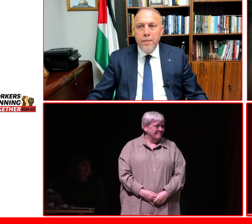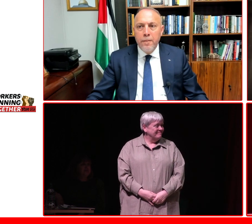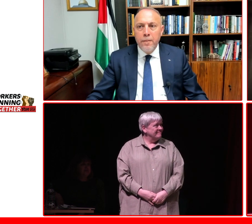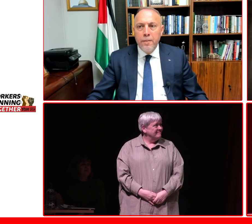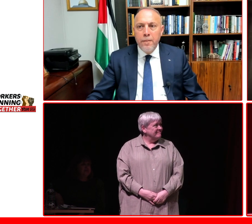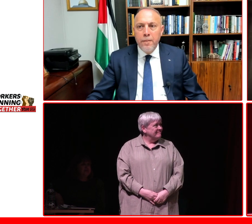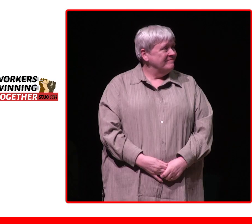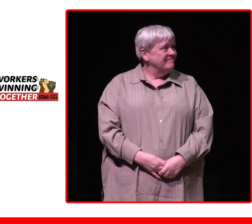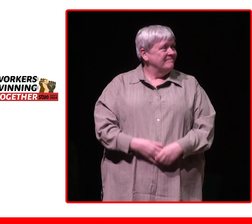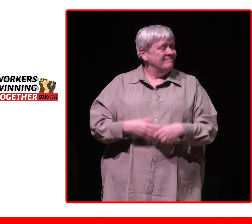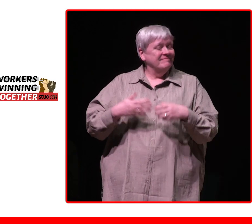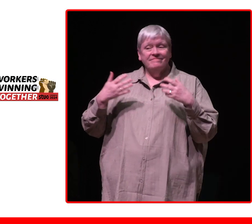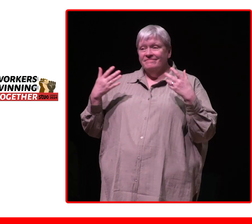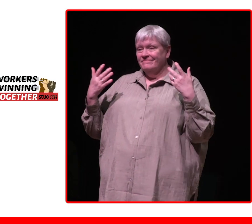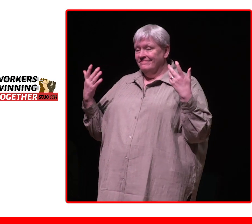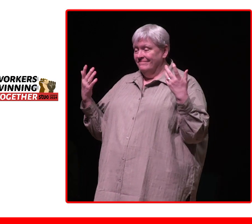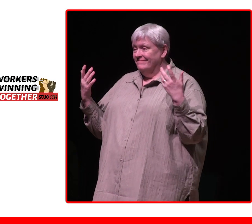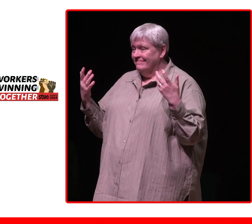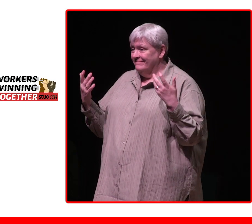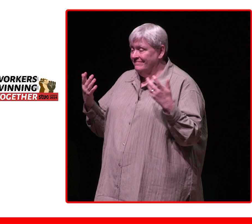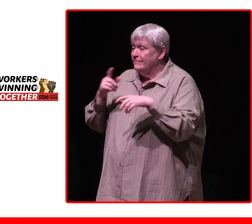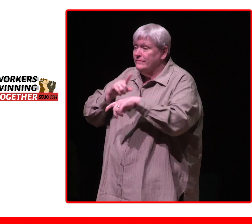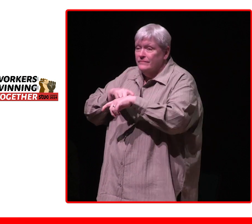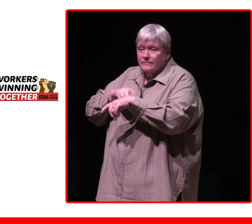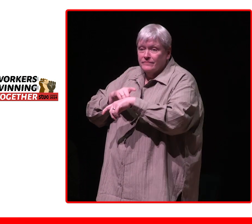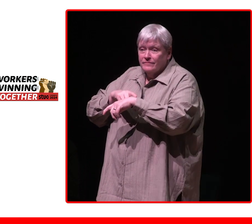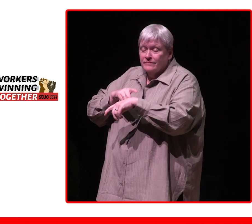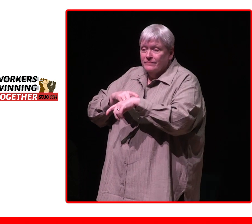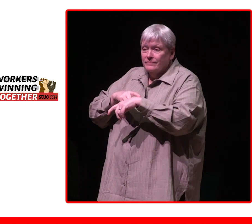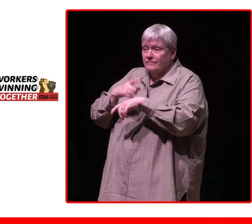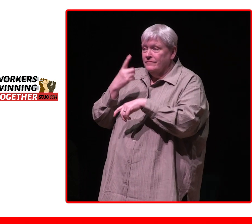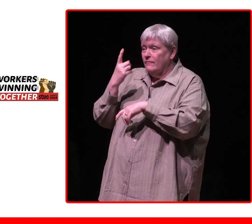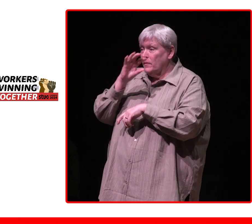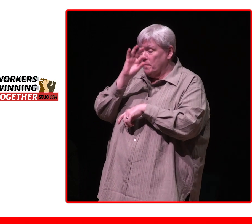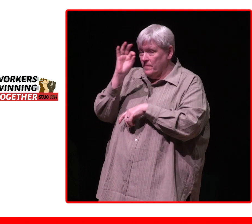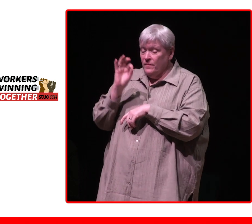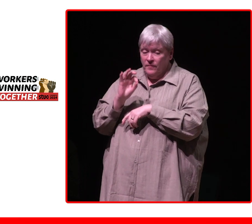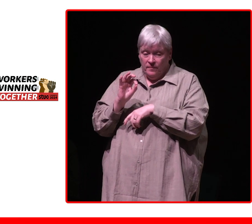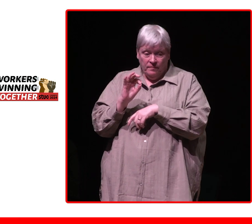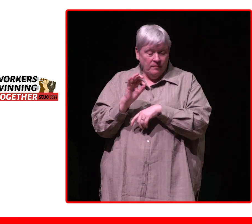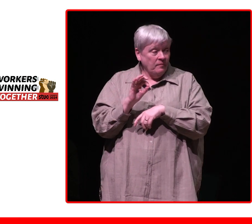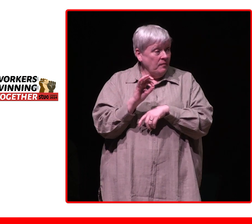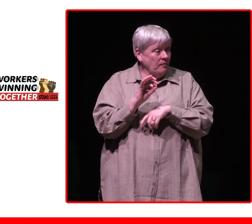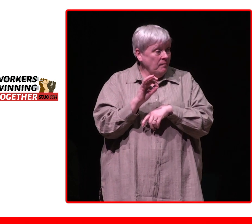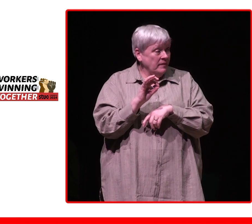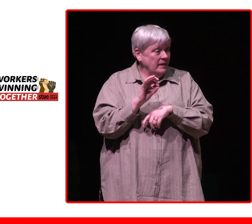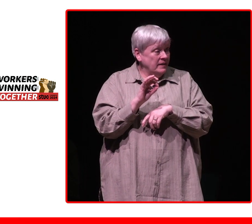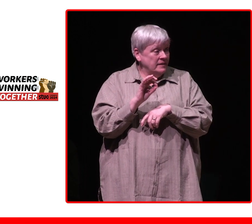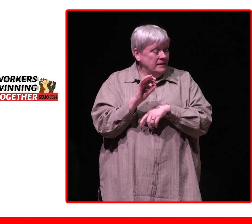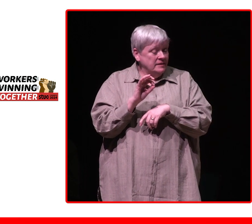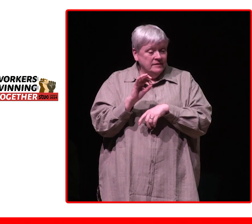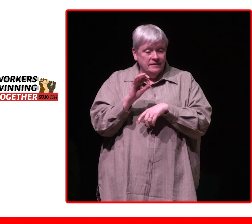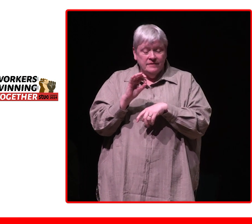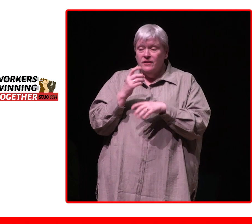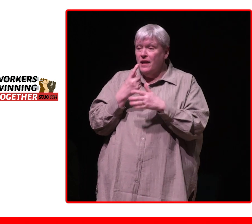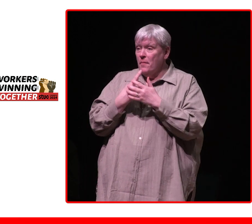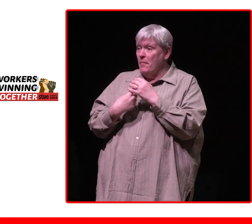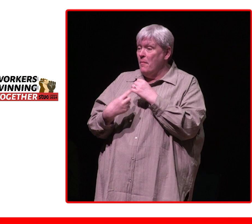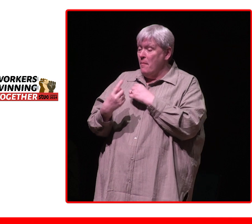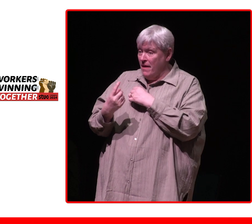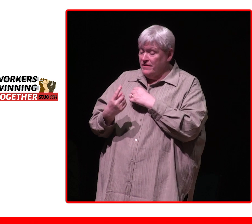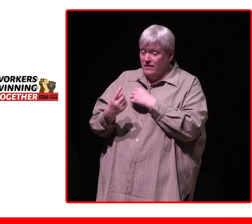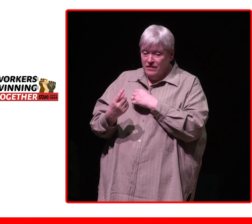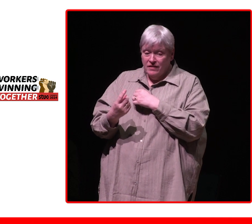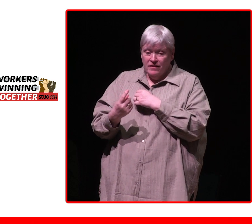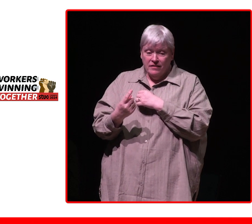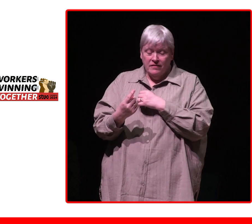In this session, we have time for one question. Sadly, the Ambassador Sam has